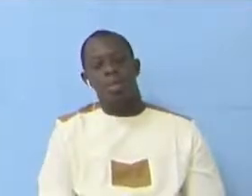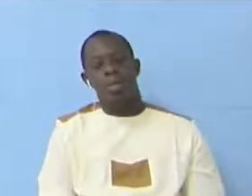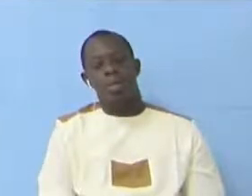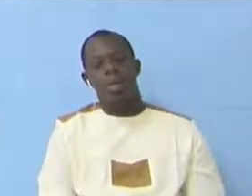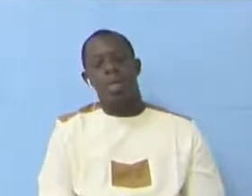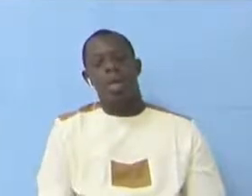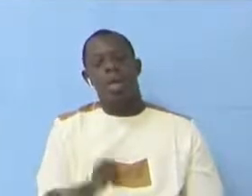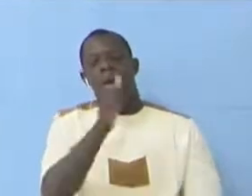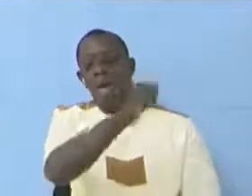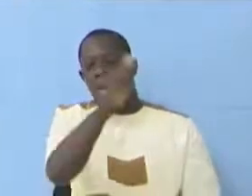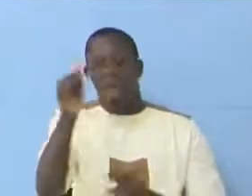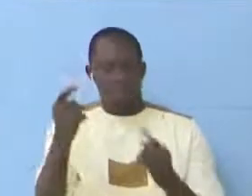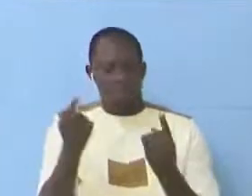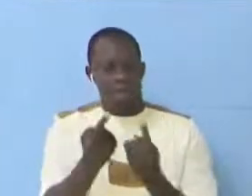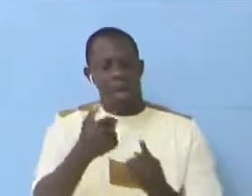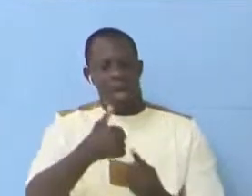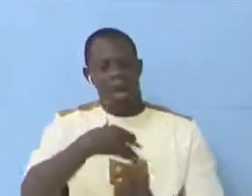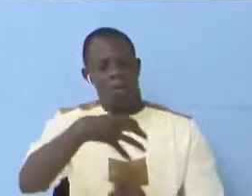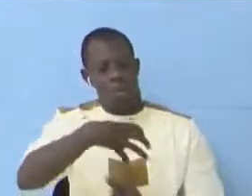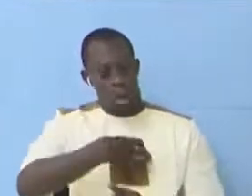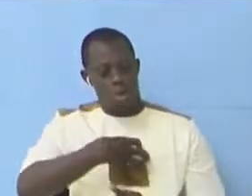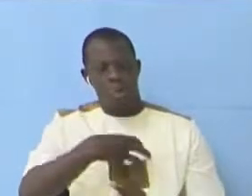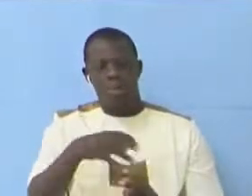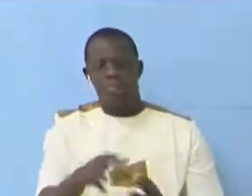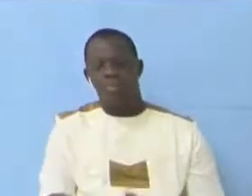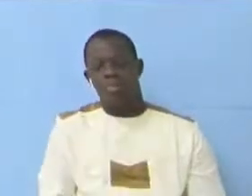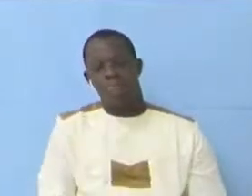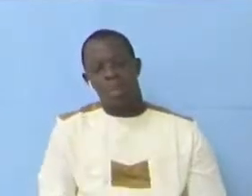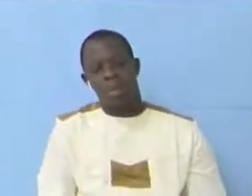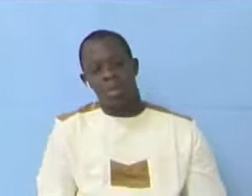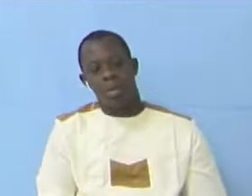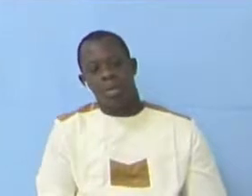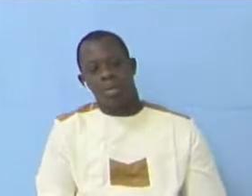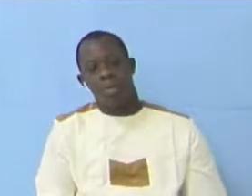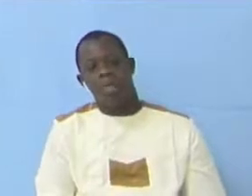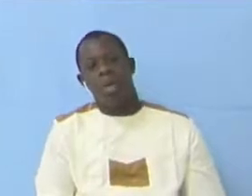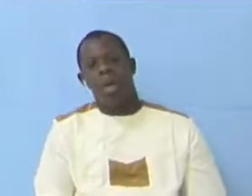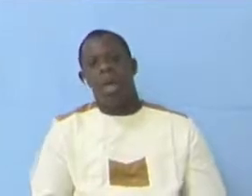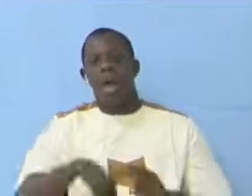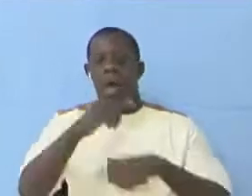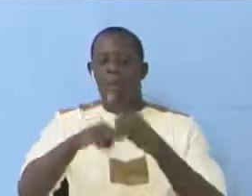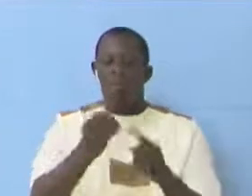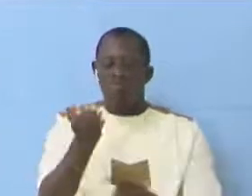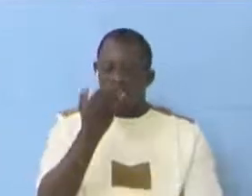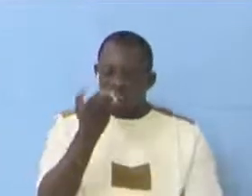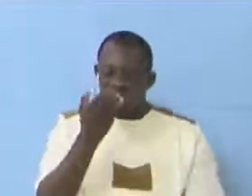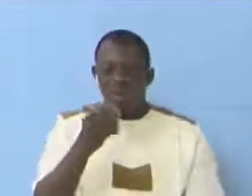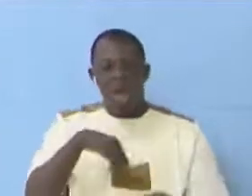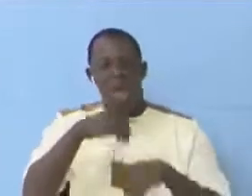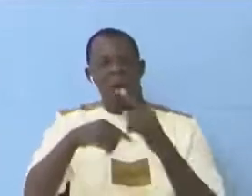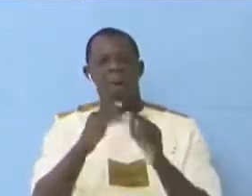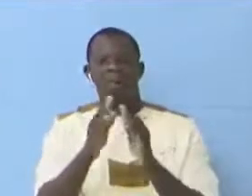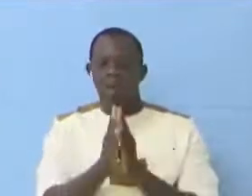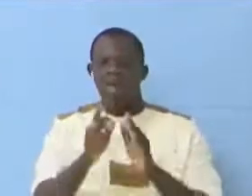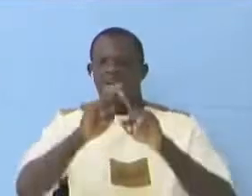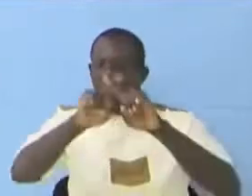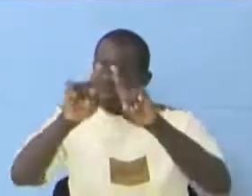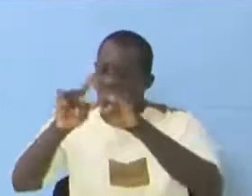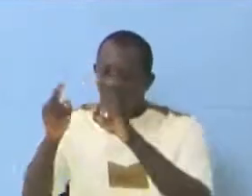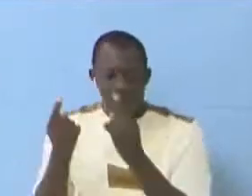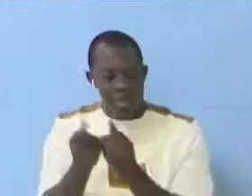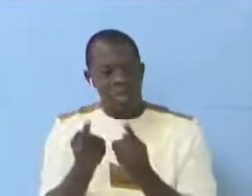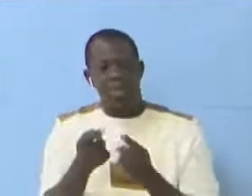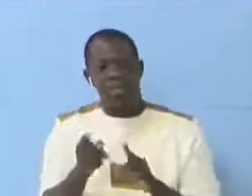lépp lu ma soxla ci biir. All what I needed inside. ci wàllu lekk ci wàllu ñaan lépp lu ma soxloon ñoo ko